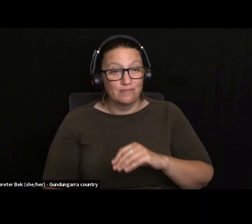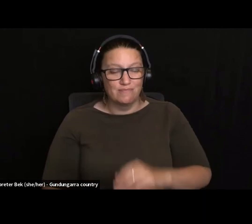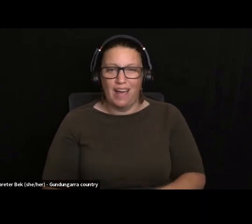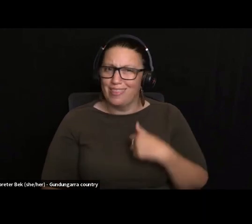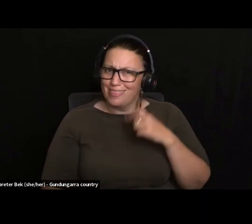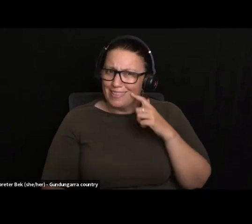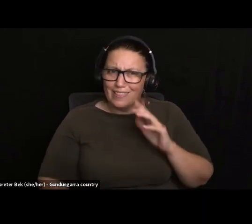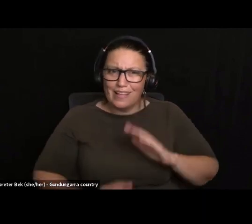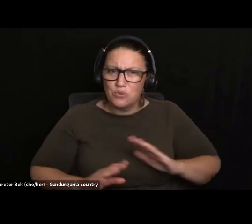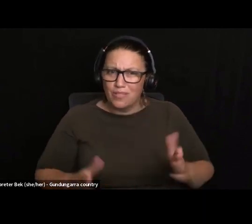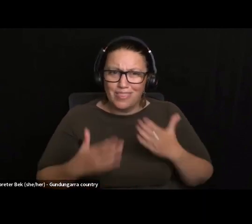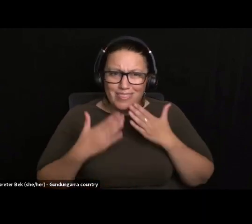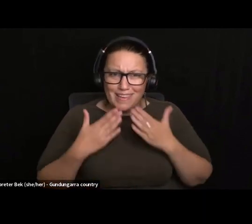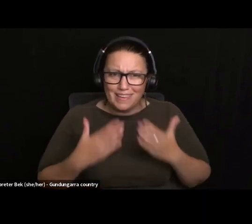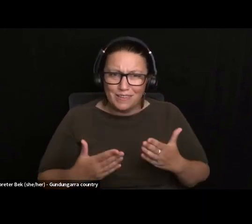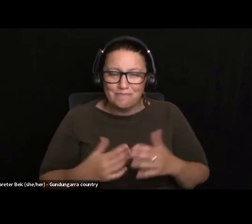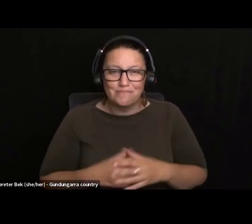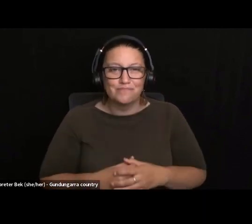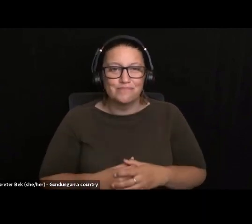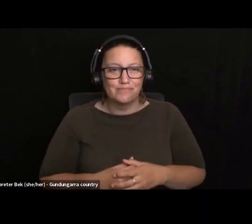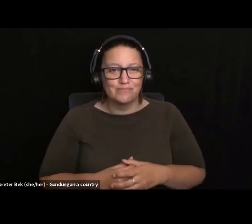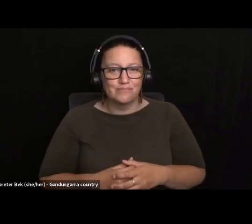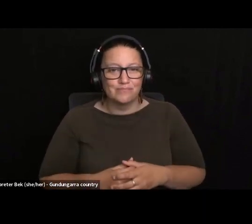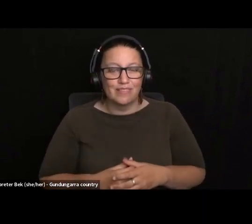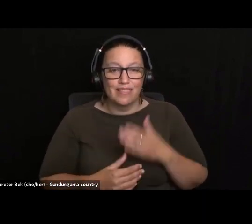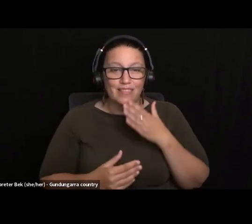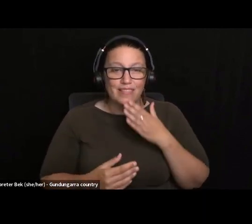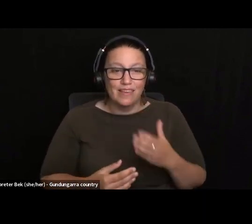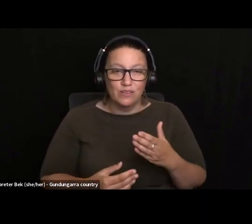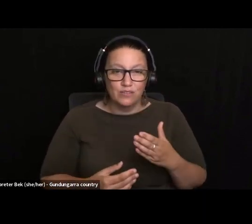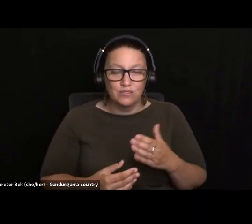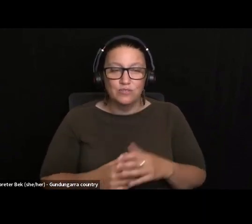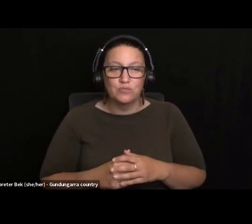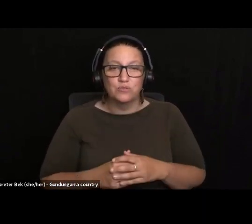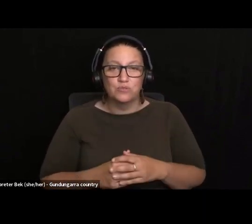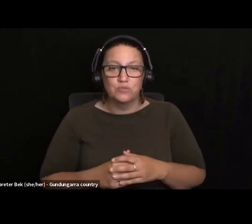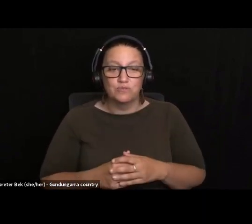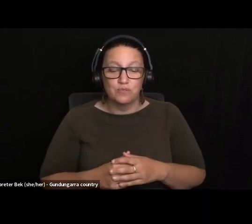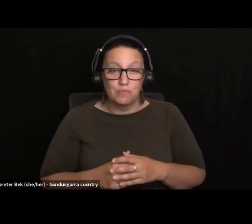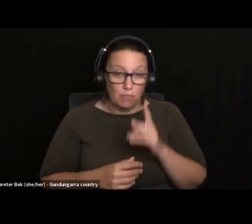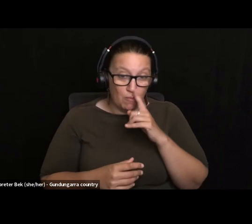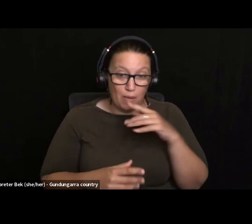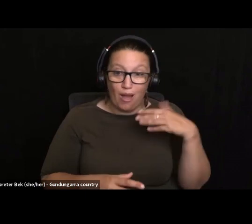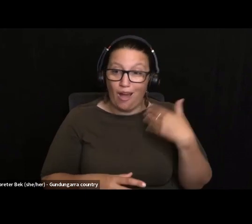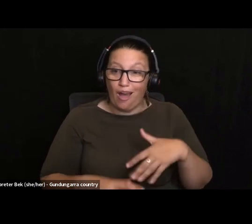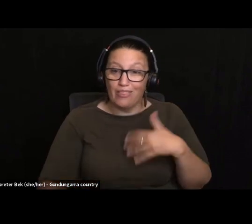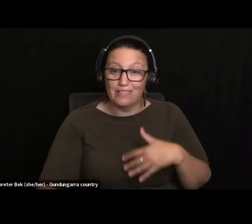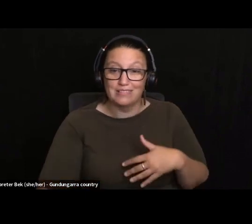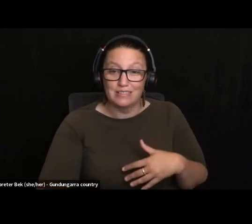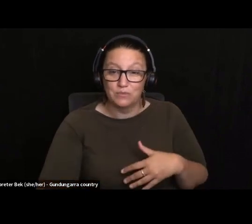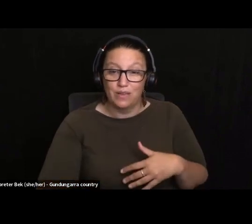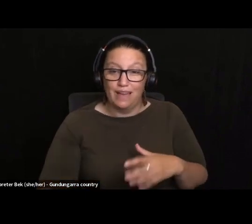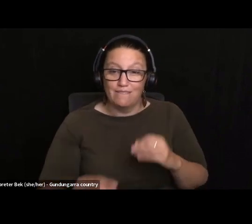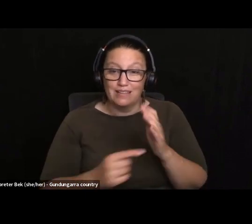think that's all the thank yous, and a thank you to Tata and Alice behind the scenes as well,